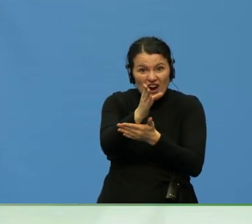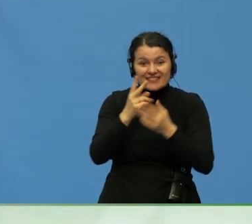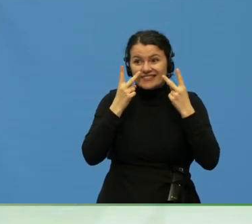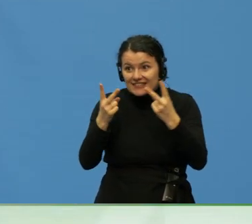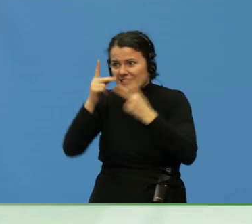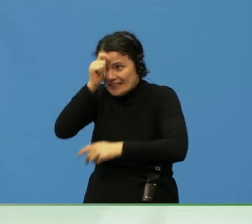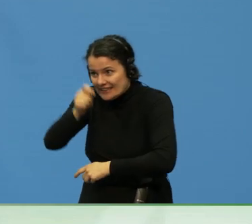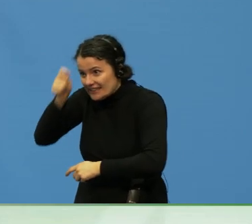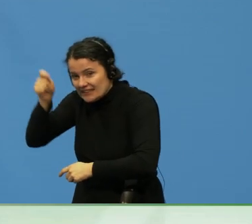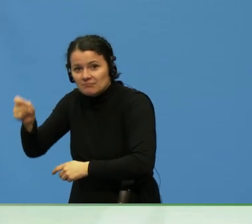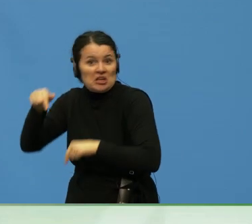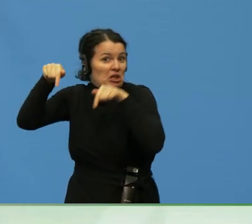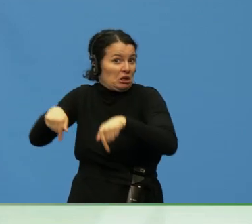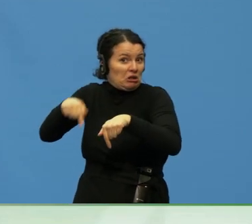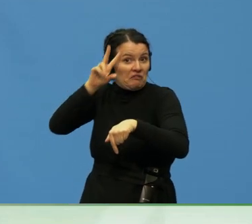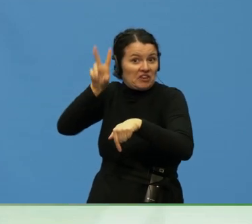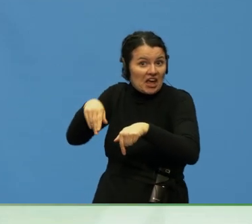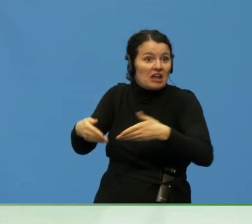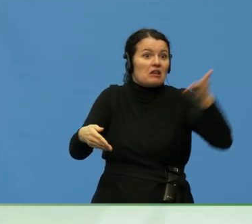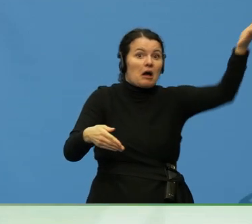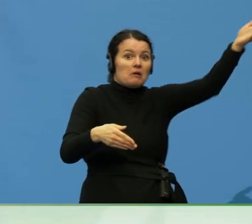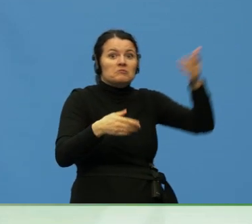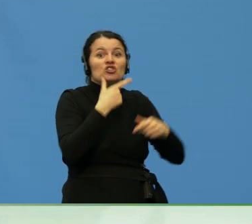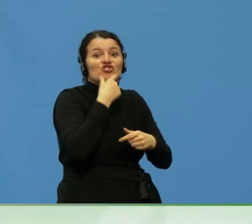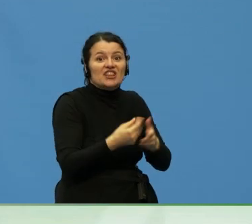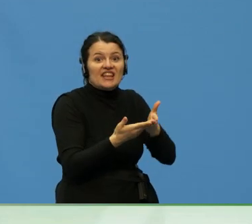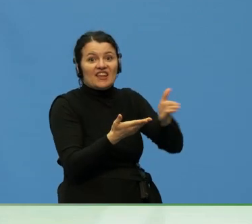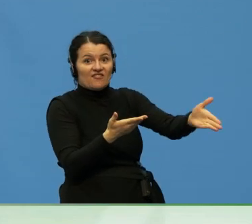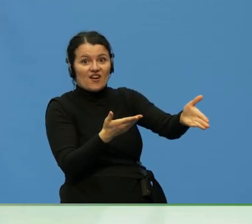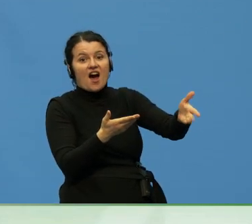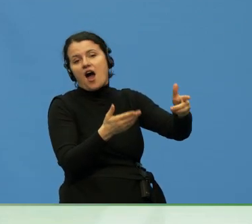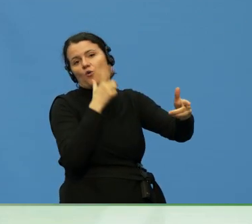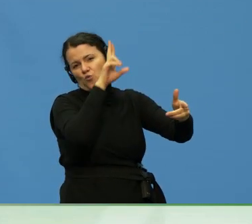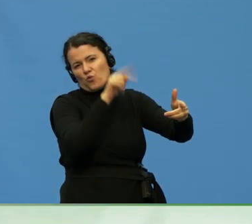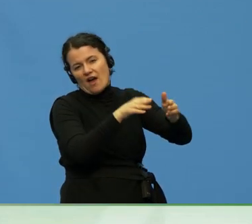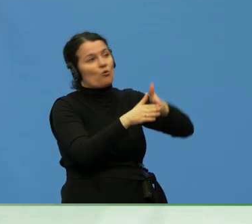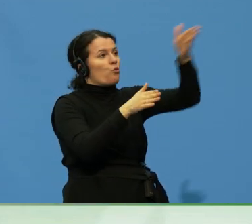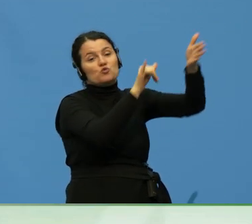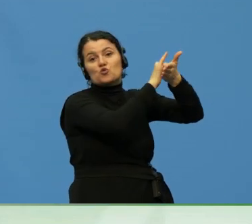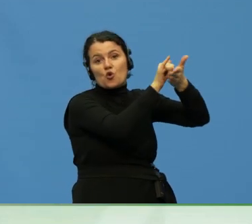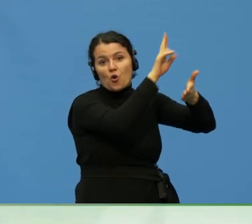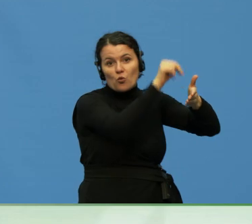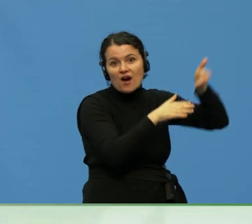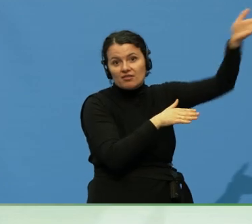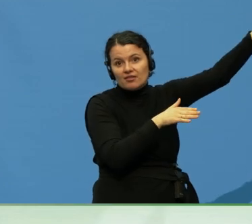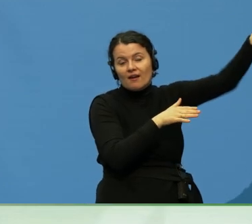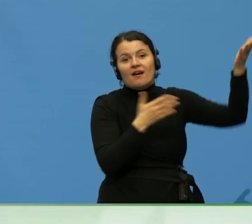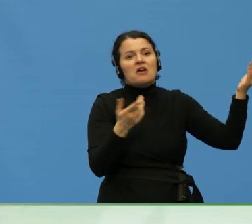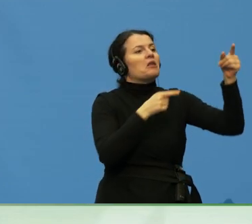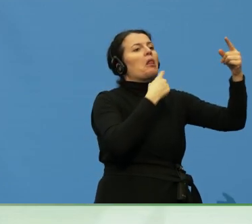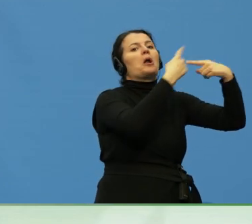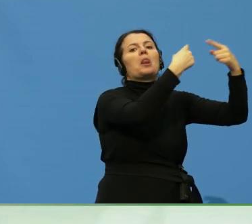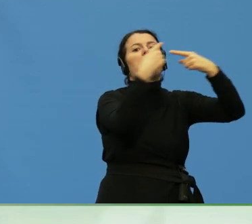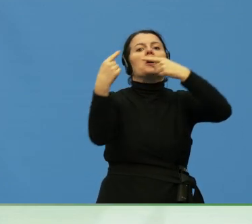at the UN headquarters in New York or in Geneva is to bring rights home. And the main way that that